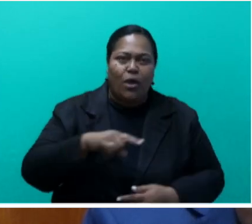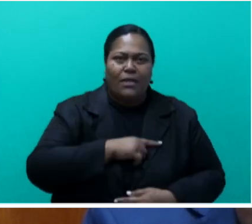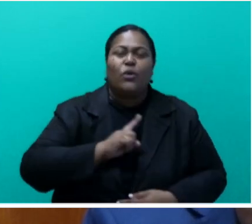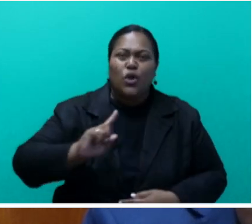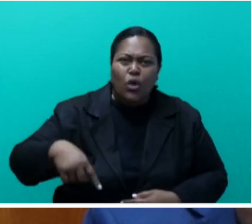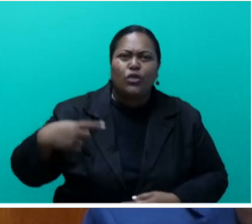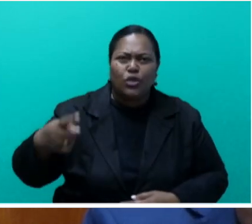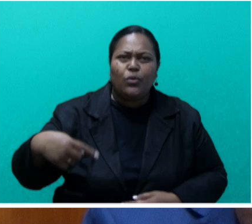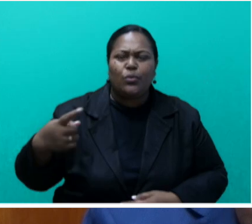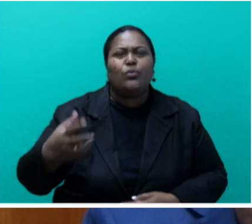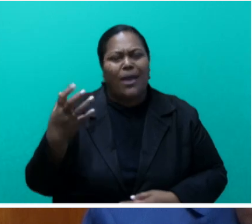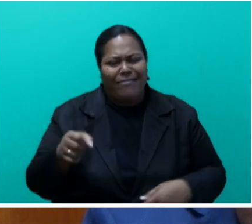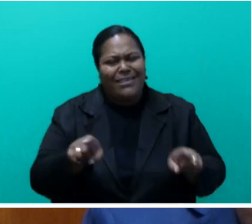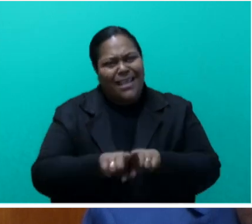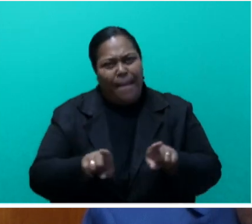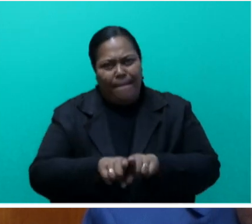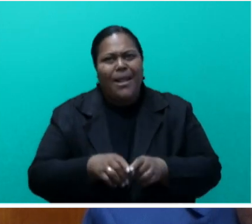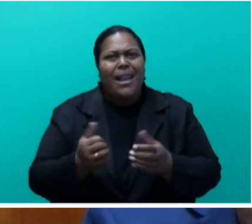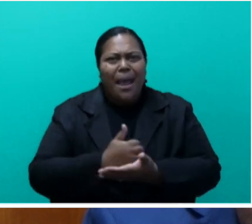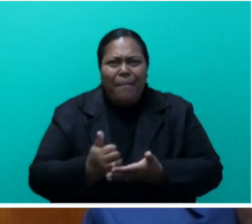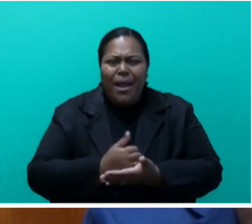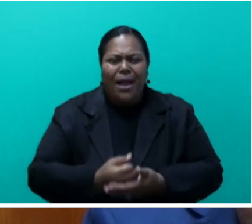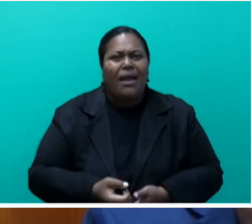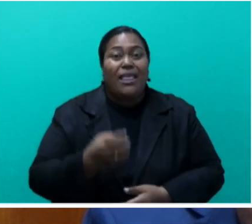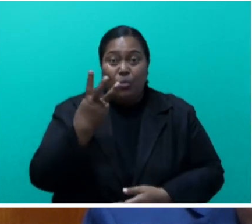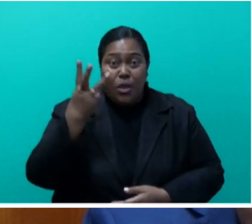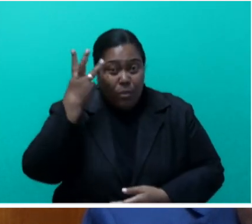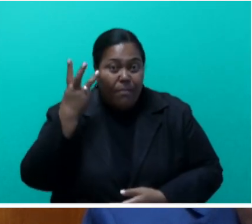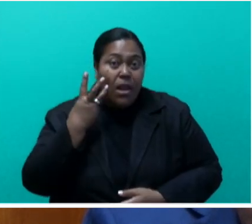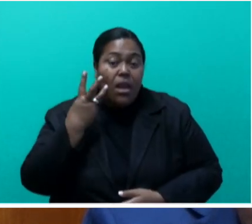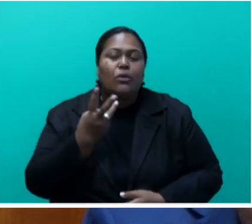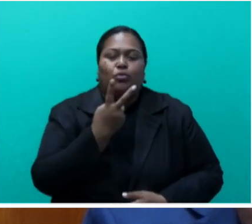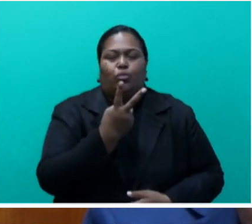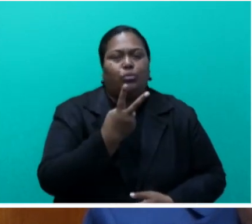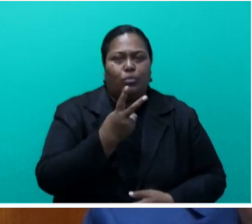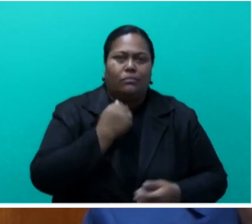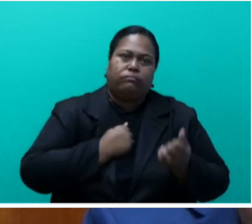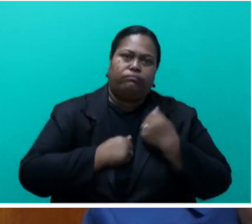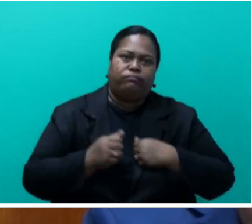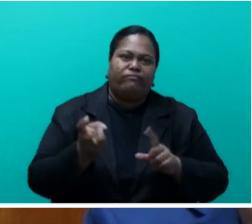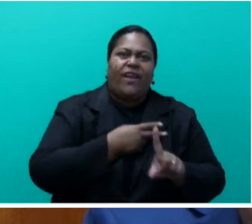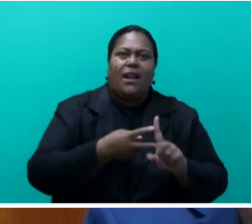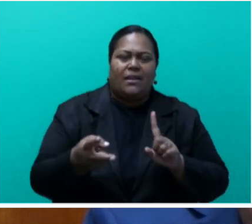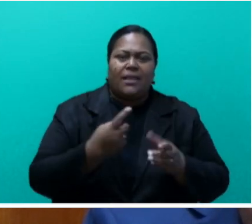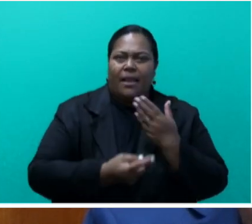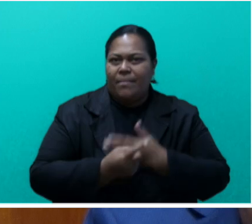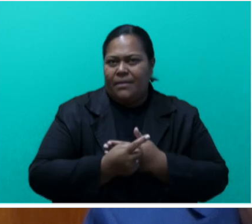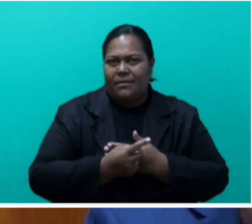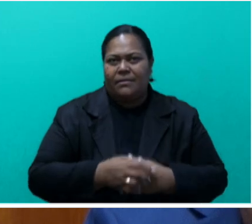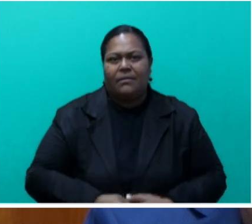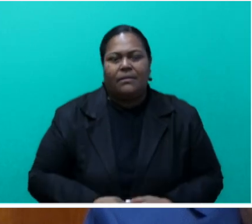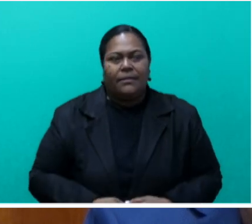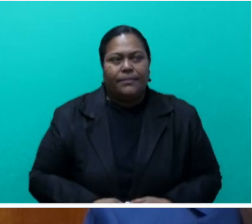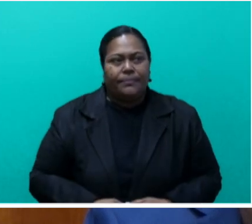have the same statistics, 2 out of 3 women, compared to the global average of only 1 out of 3 women.